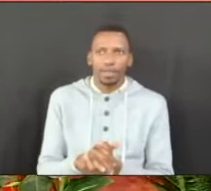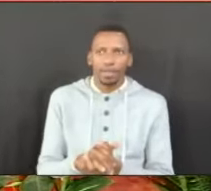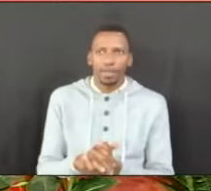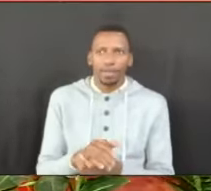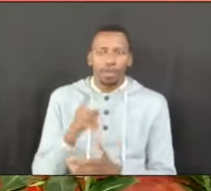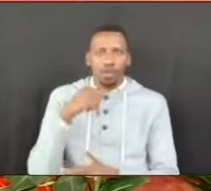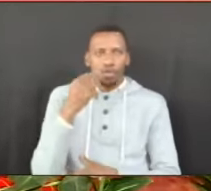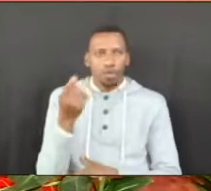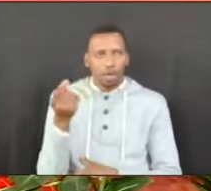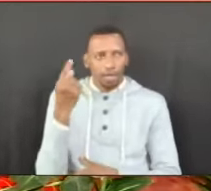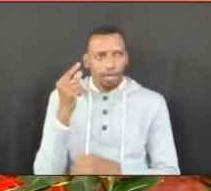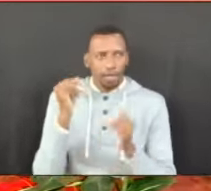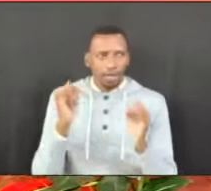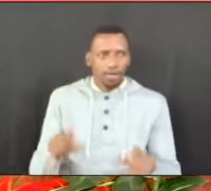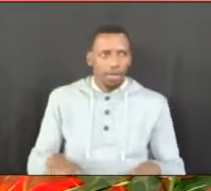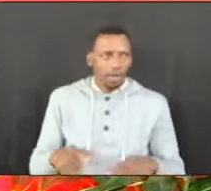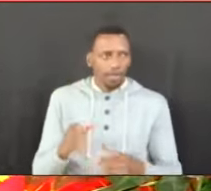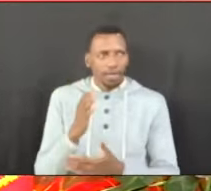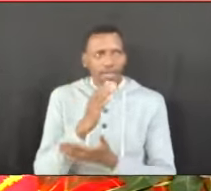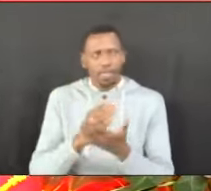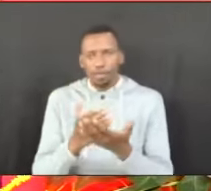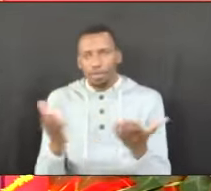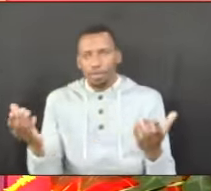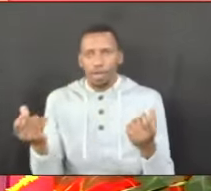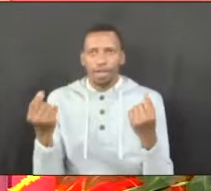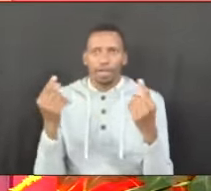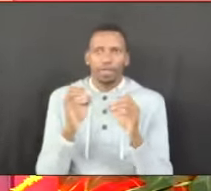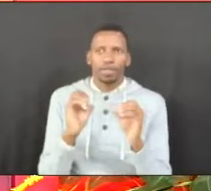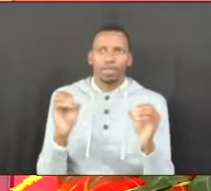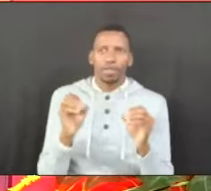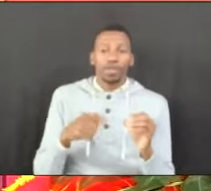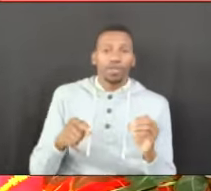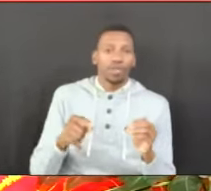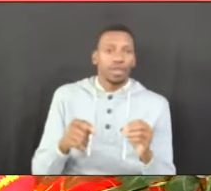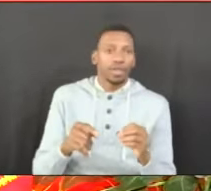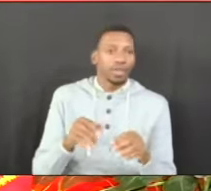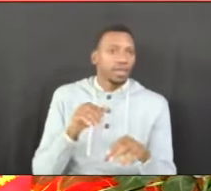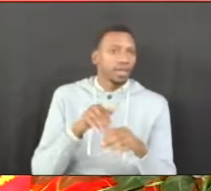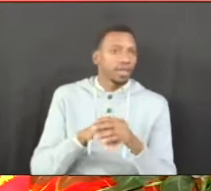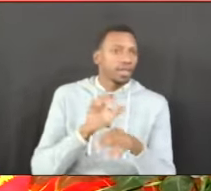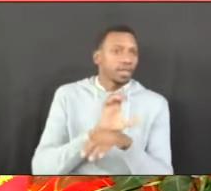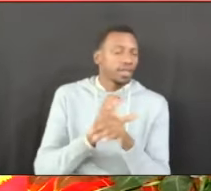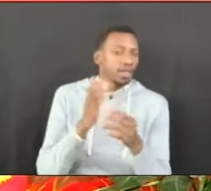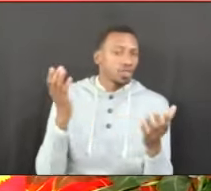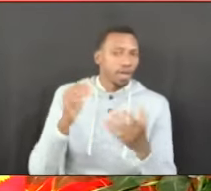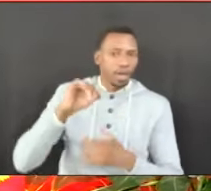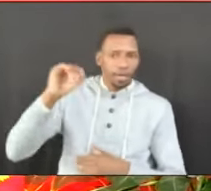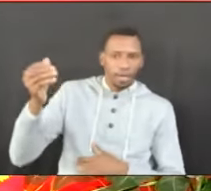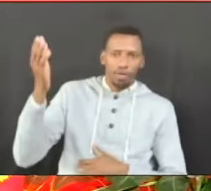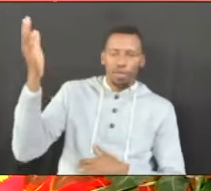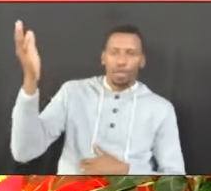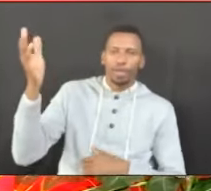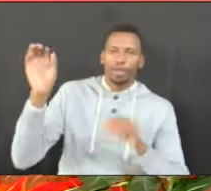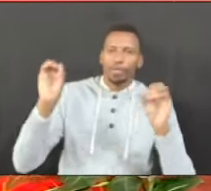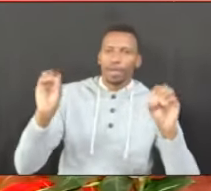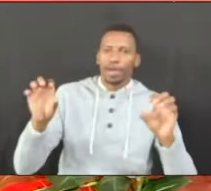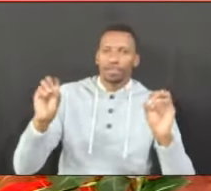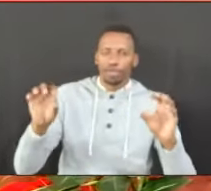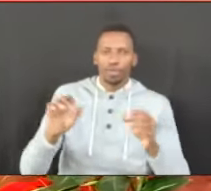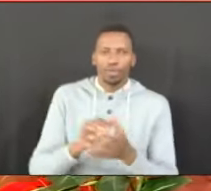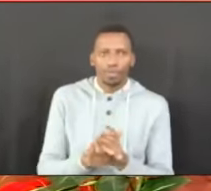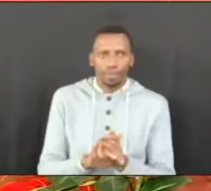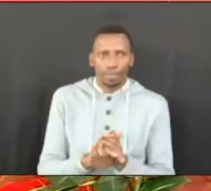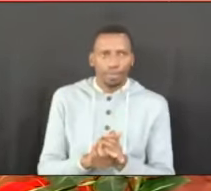you who understand New Life, some of you don't understand New Life, you used to worship in City Hall, eh? If you can remember. We did not have a church, so in